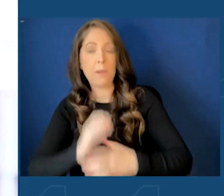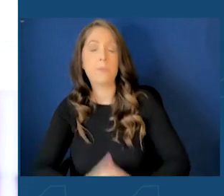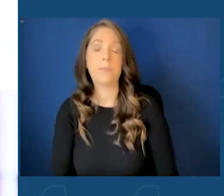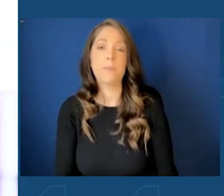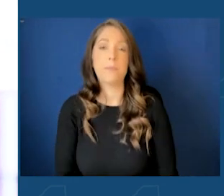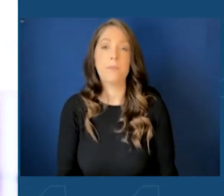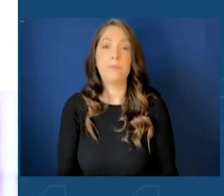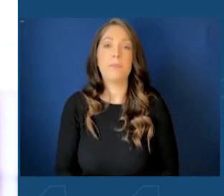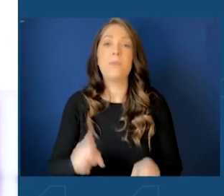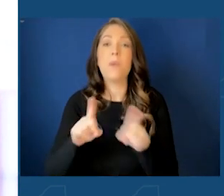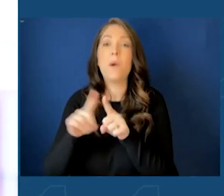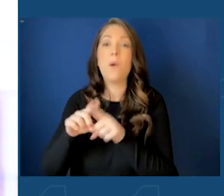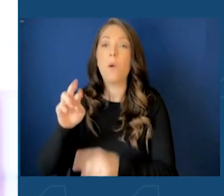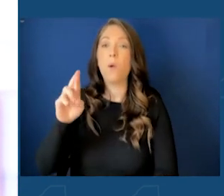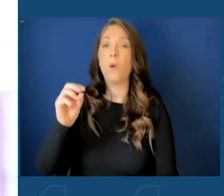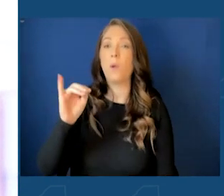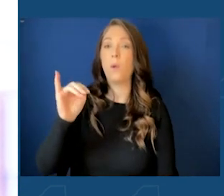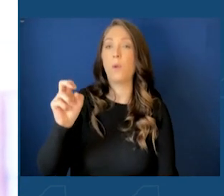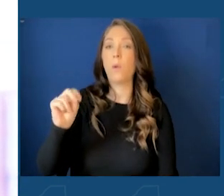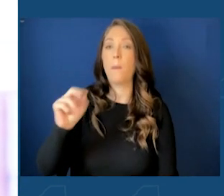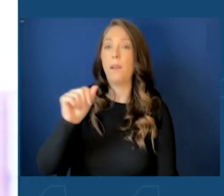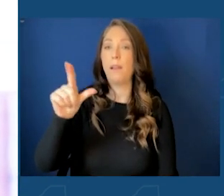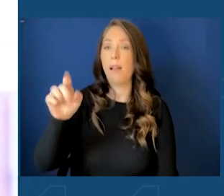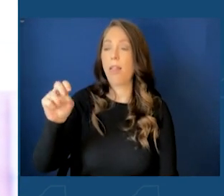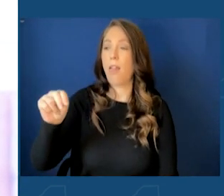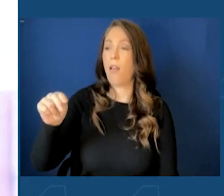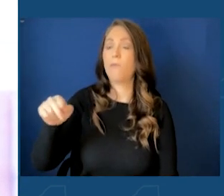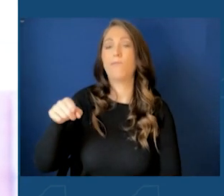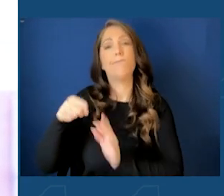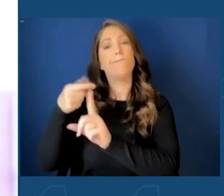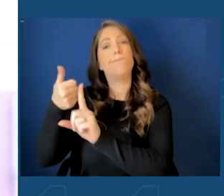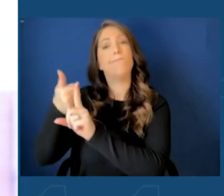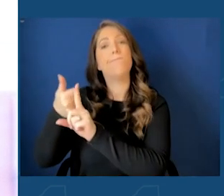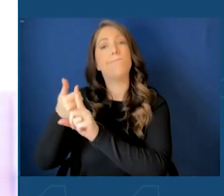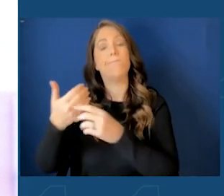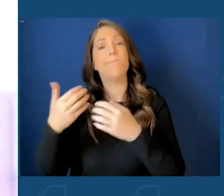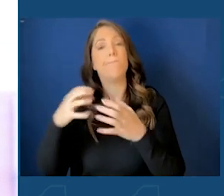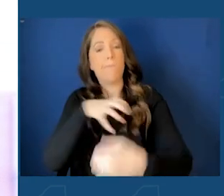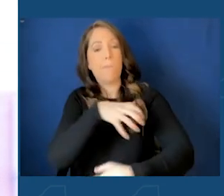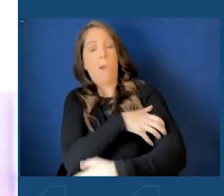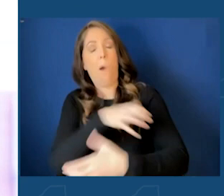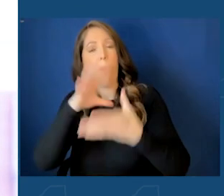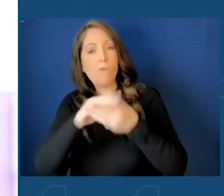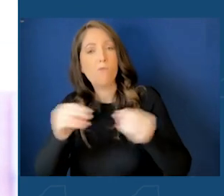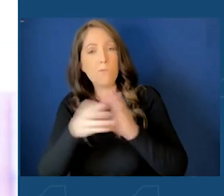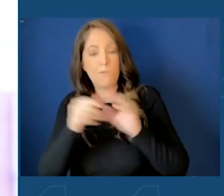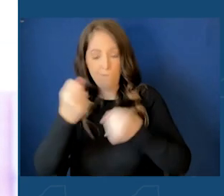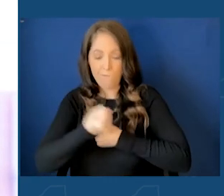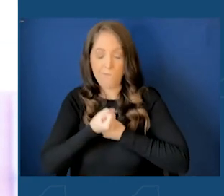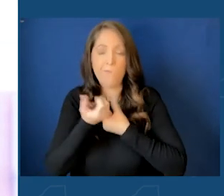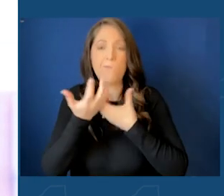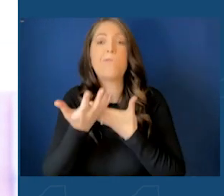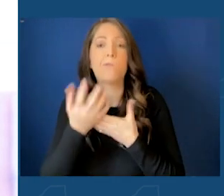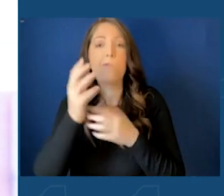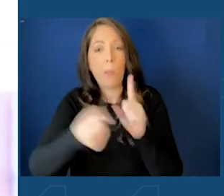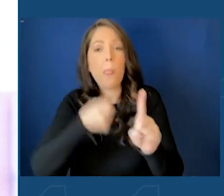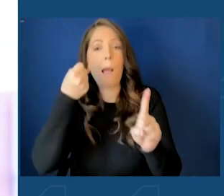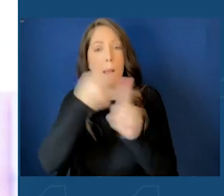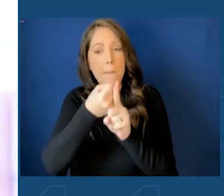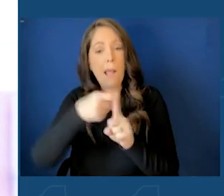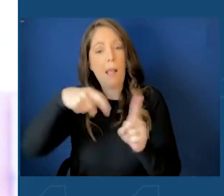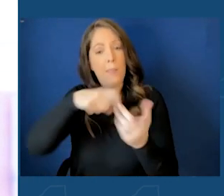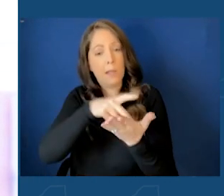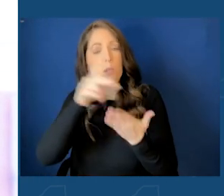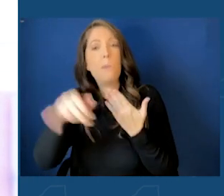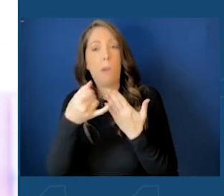Robin Allen, who has a very powerful story to tell about the impact that projects like these actually have in real people's lives.